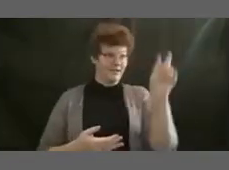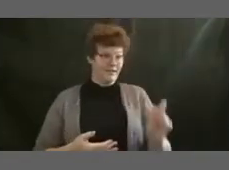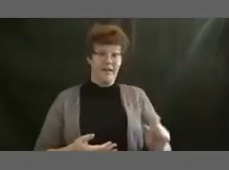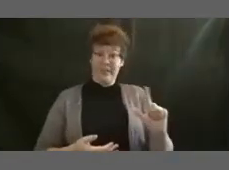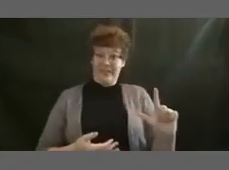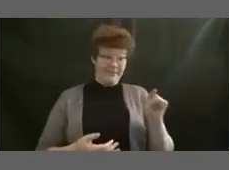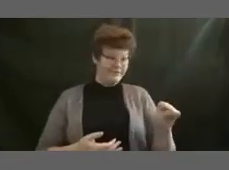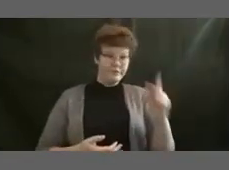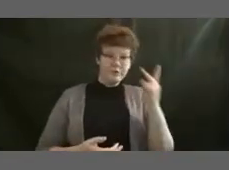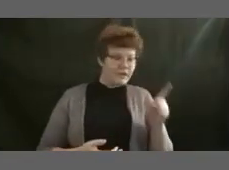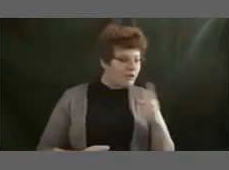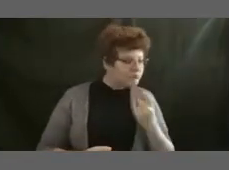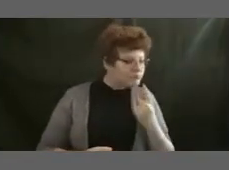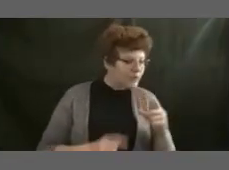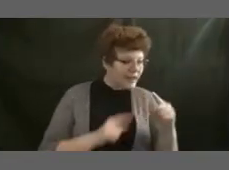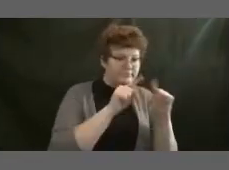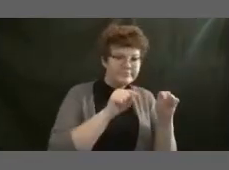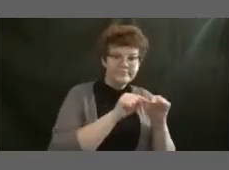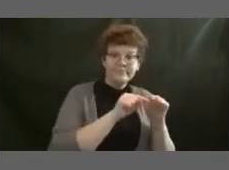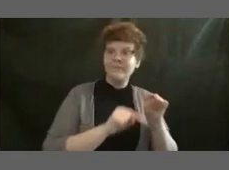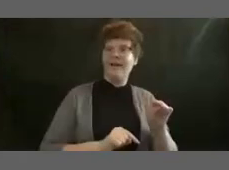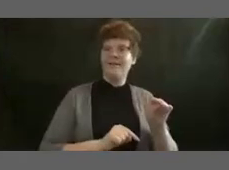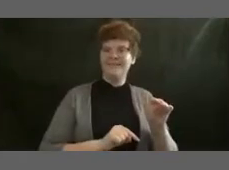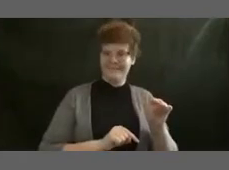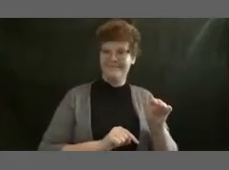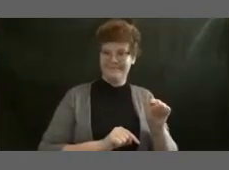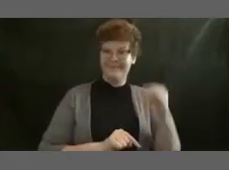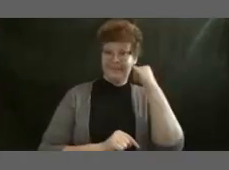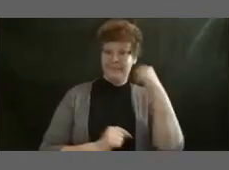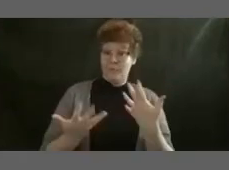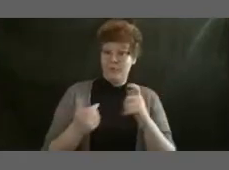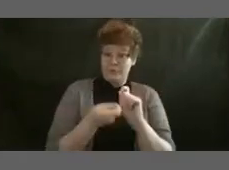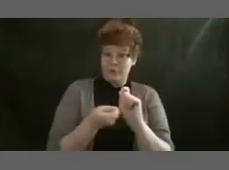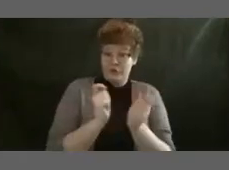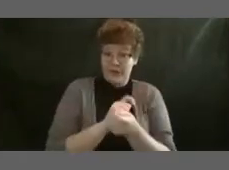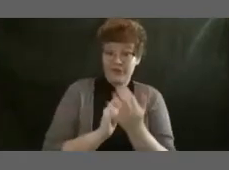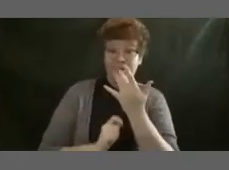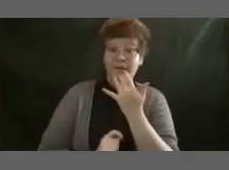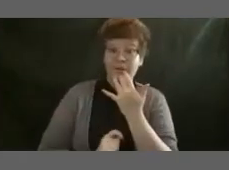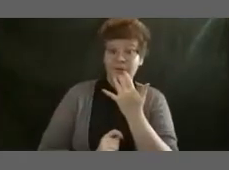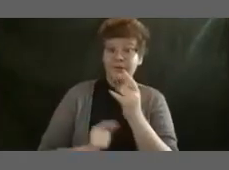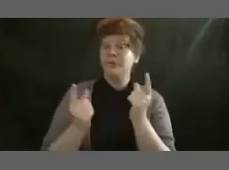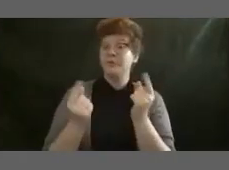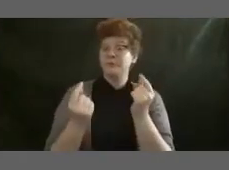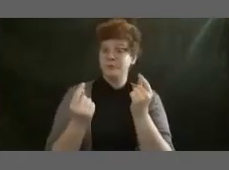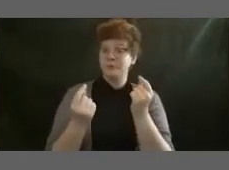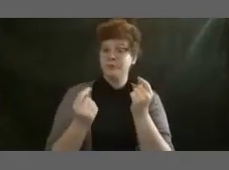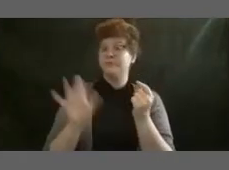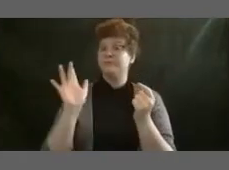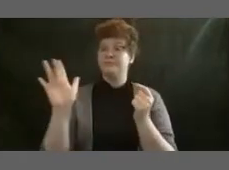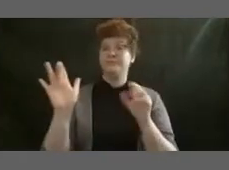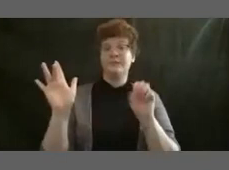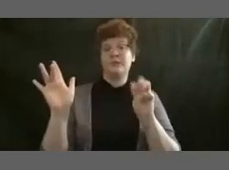stroke. If I want to change the color, I quite simply, one of the ways of doing that is simply just bringing up my swatch